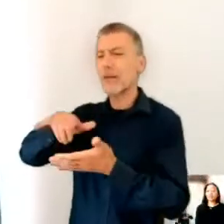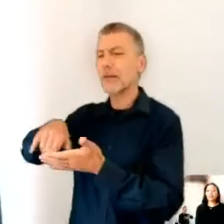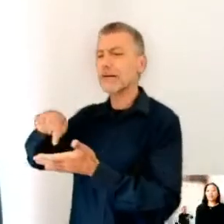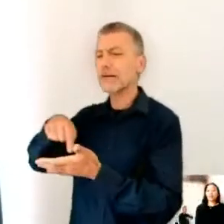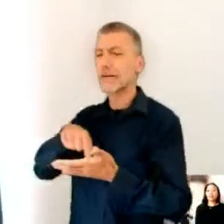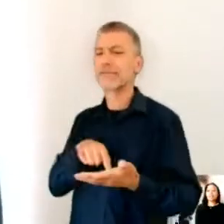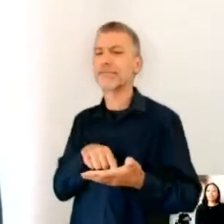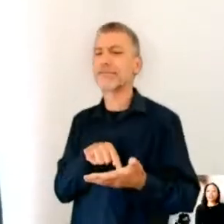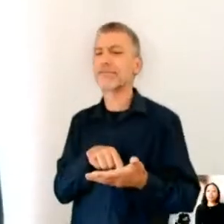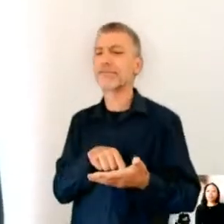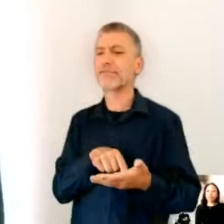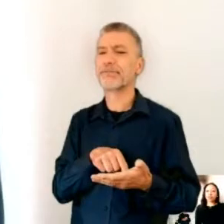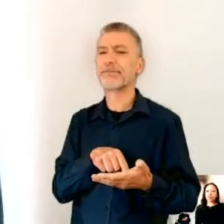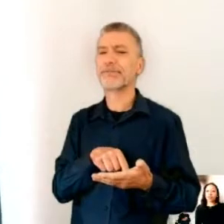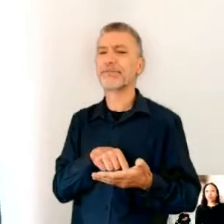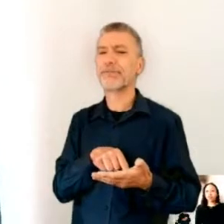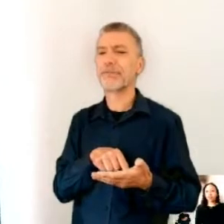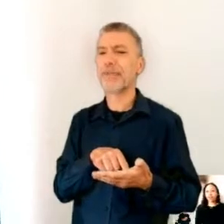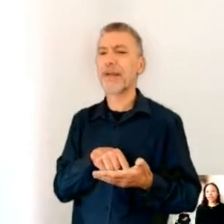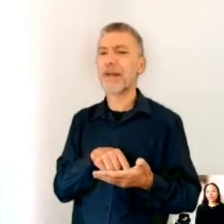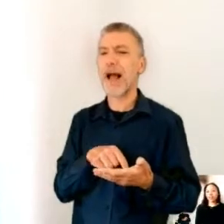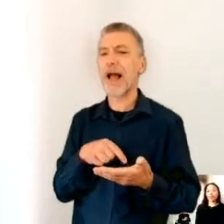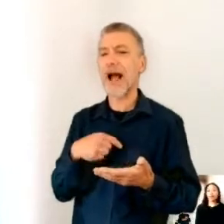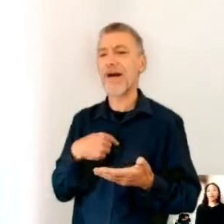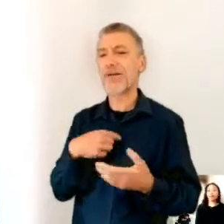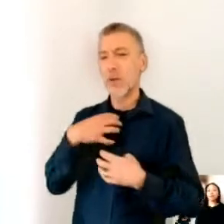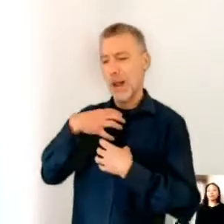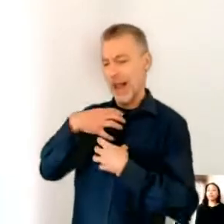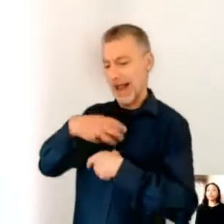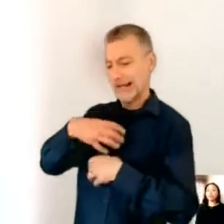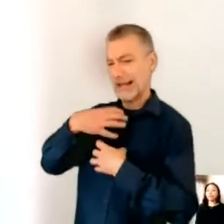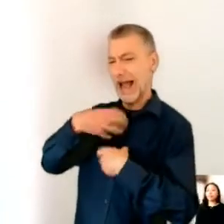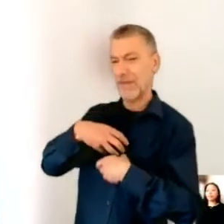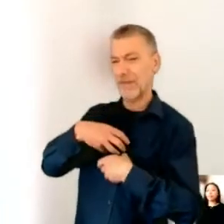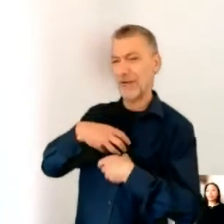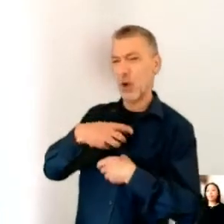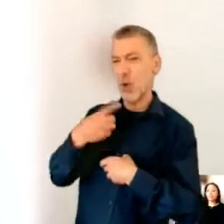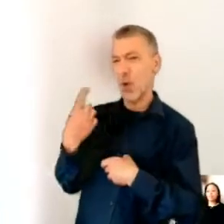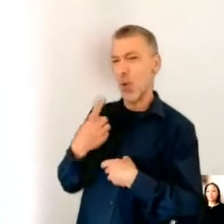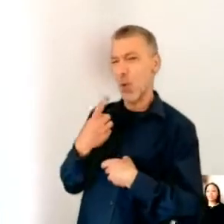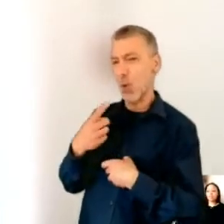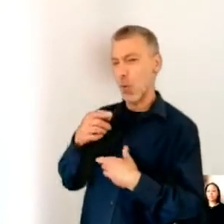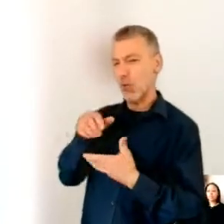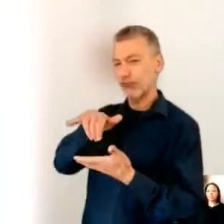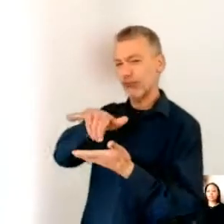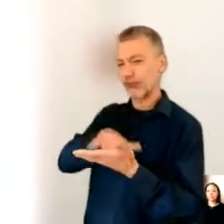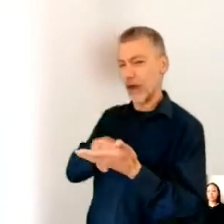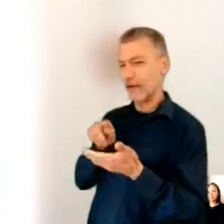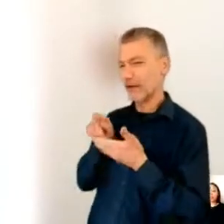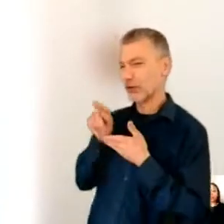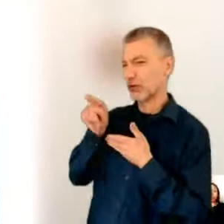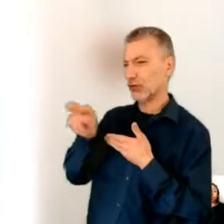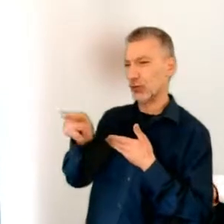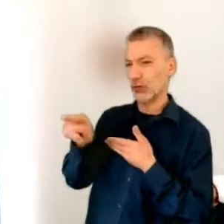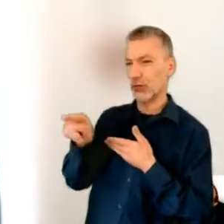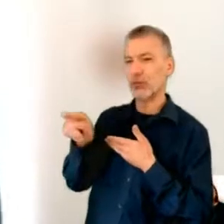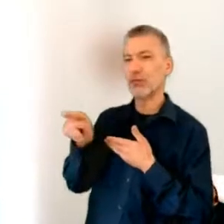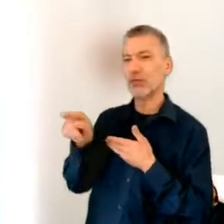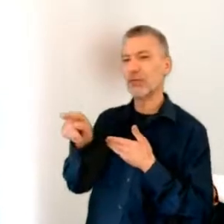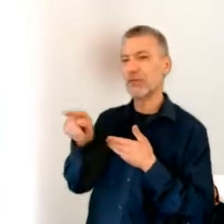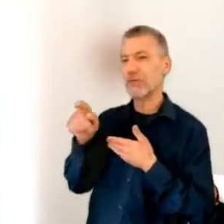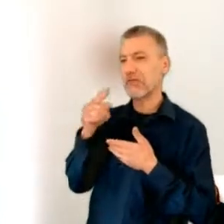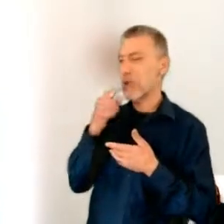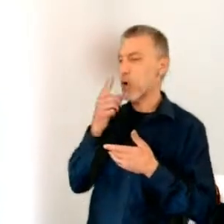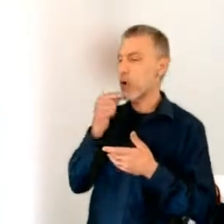to adapt to who you're writing to, whether that be sometimes looking at different like method